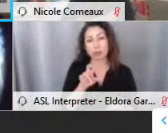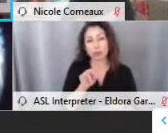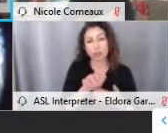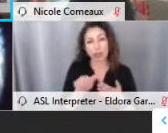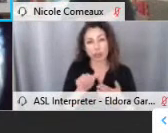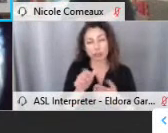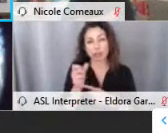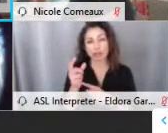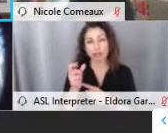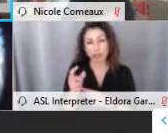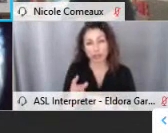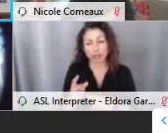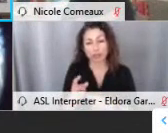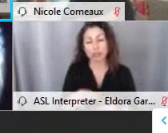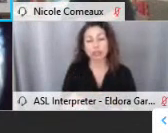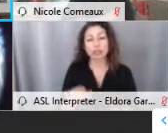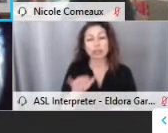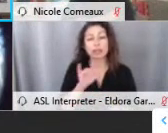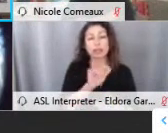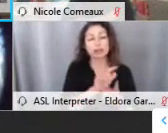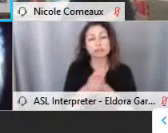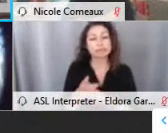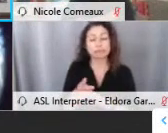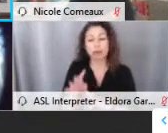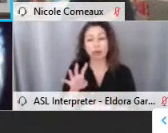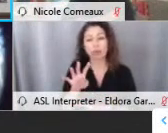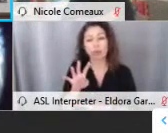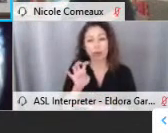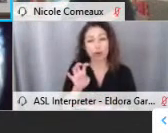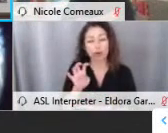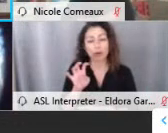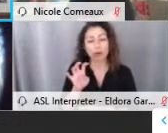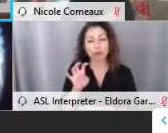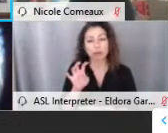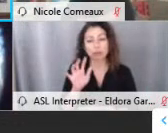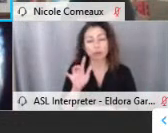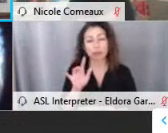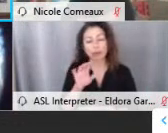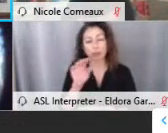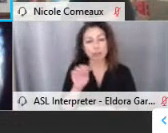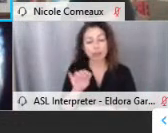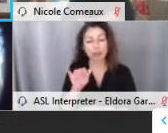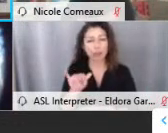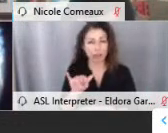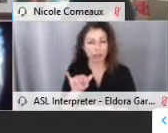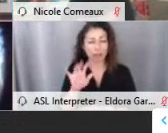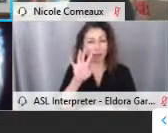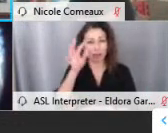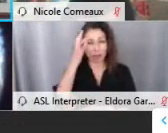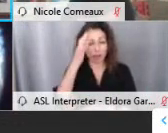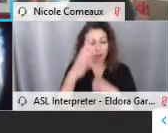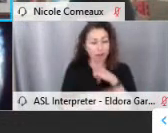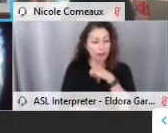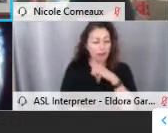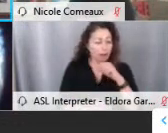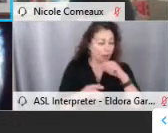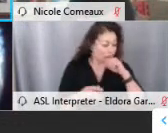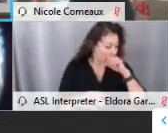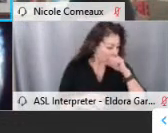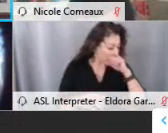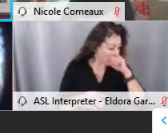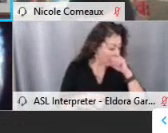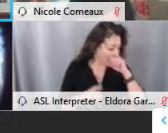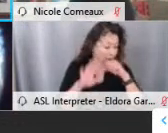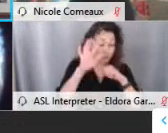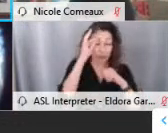$54,230 per year, which translates to about 425% of the federal poverty level. Like I said, she doesn't qualify